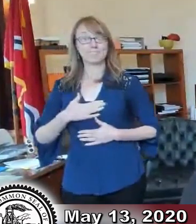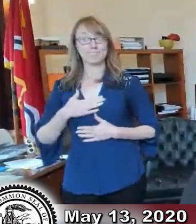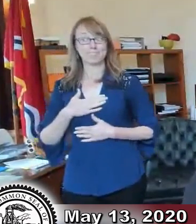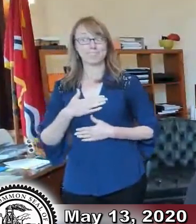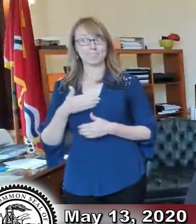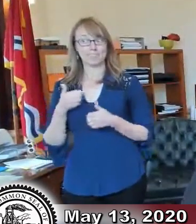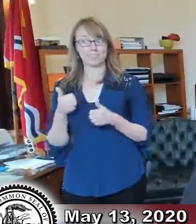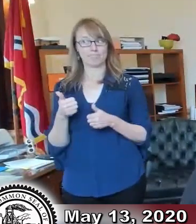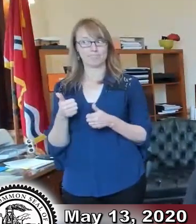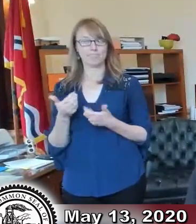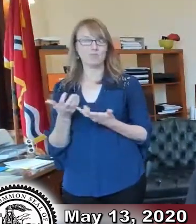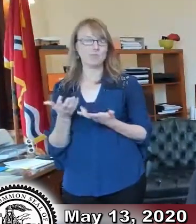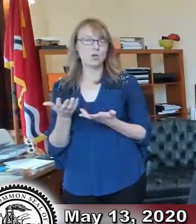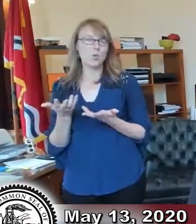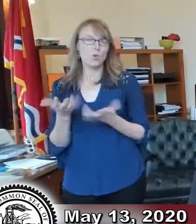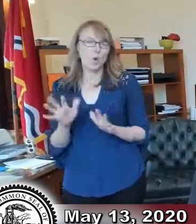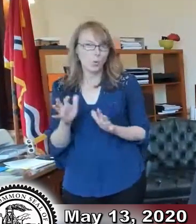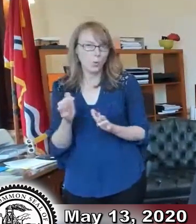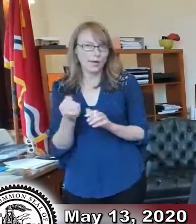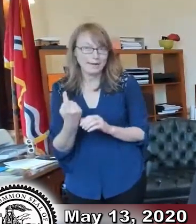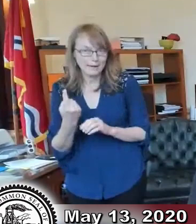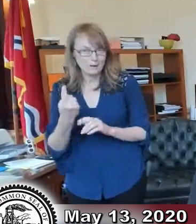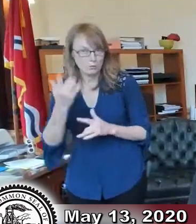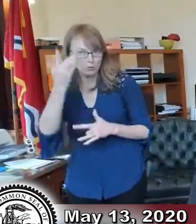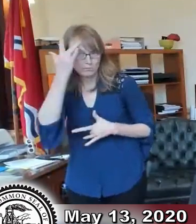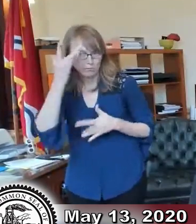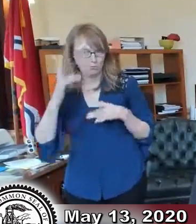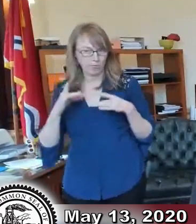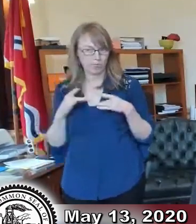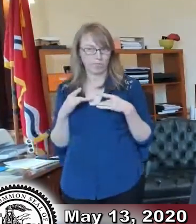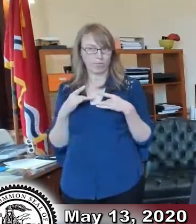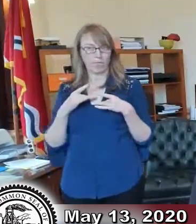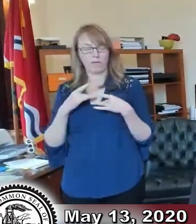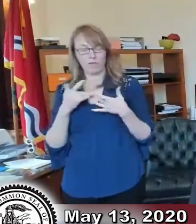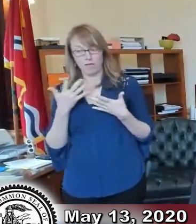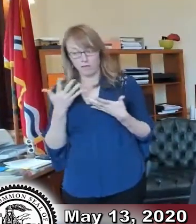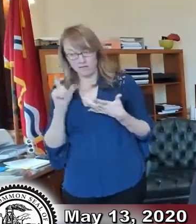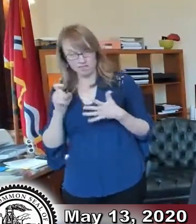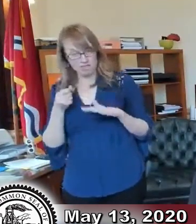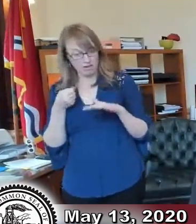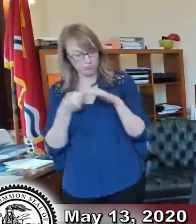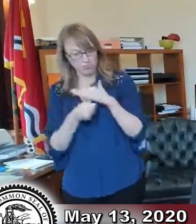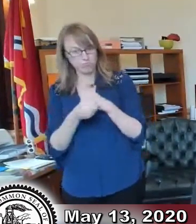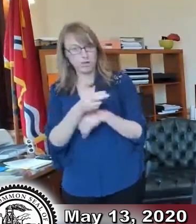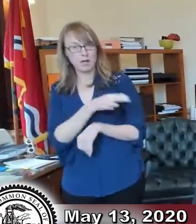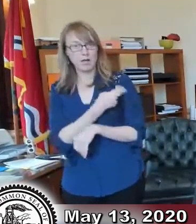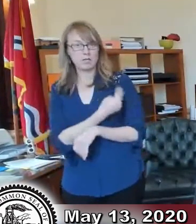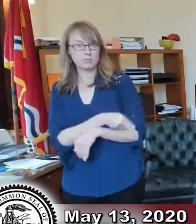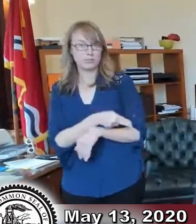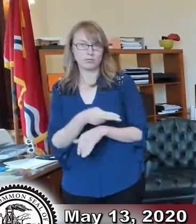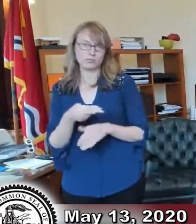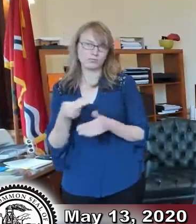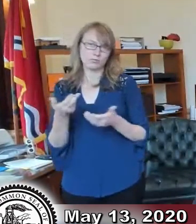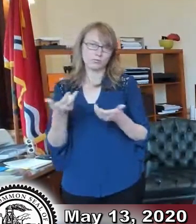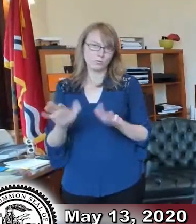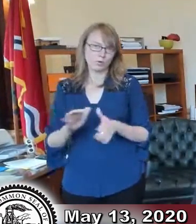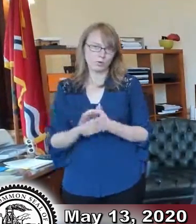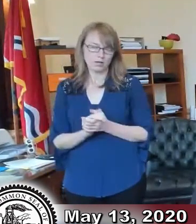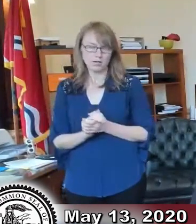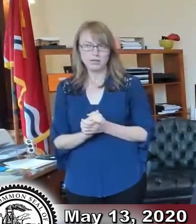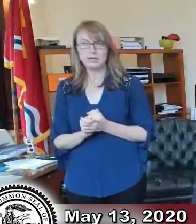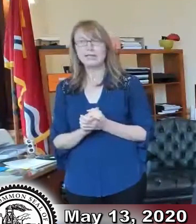anybody to be sick, but we are embarking on a time frame where we are going to have to learn